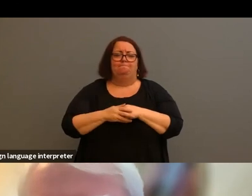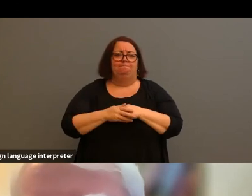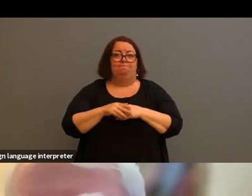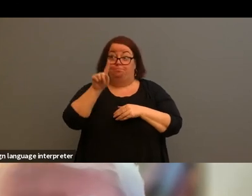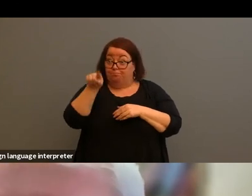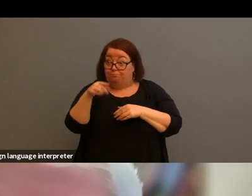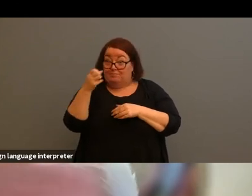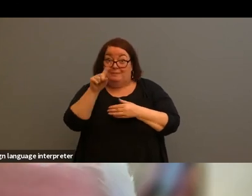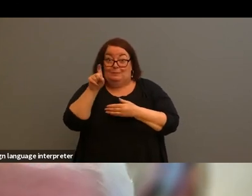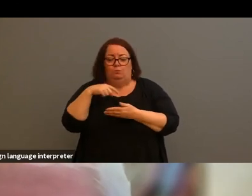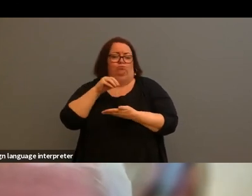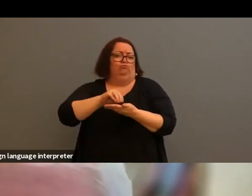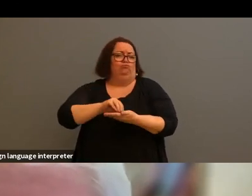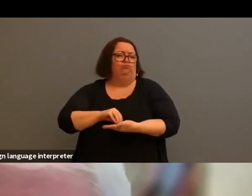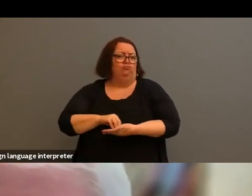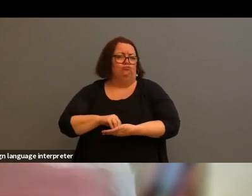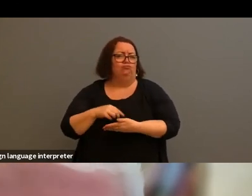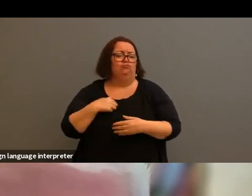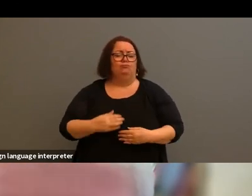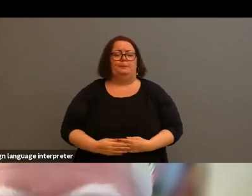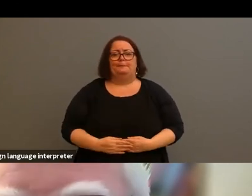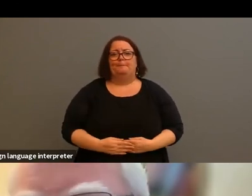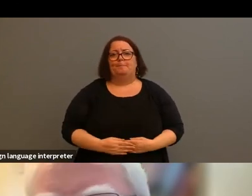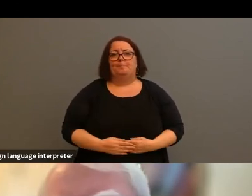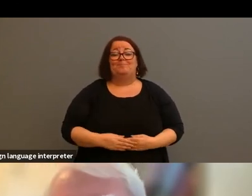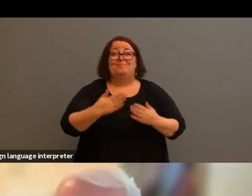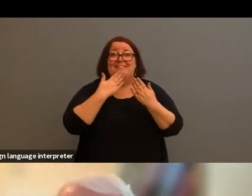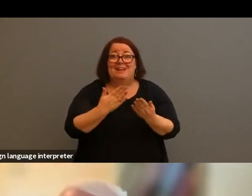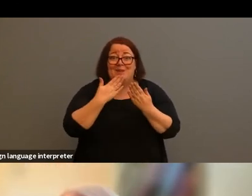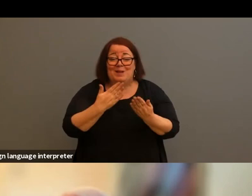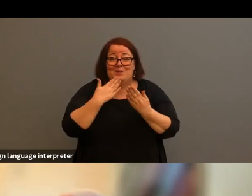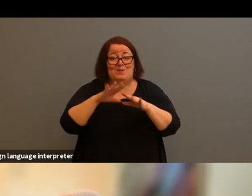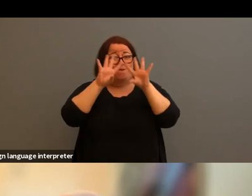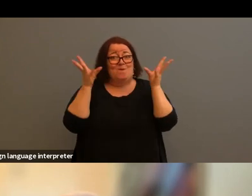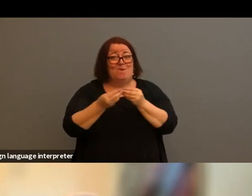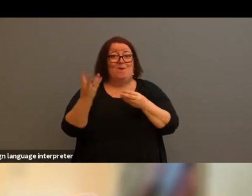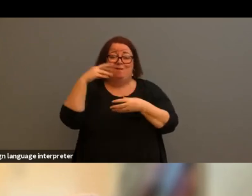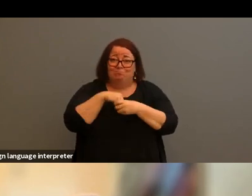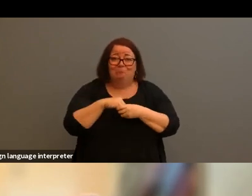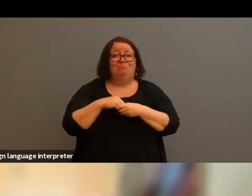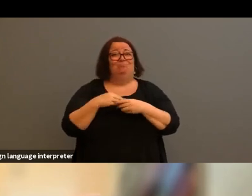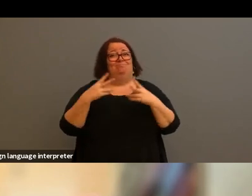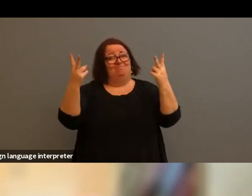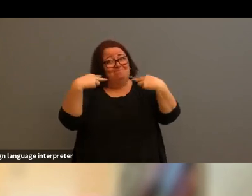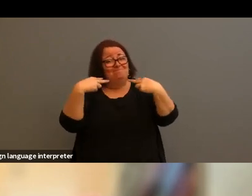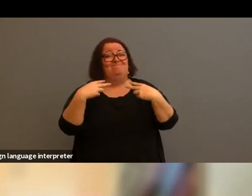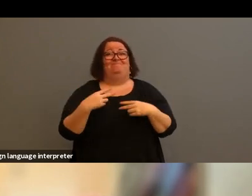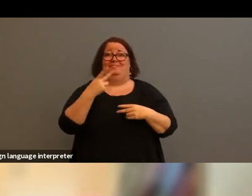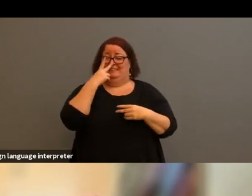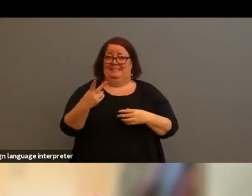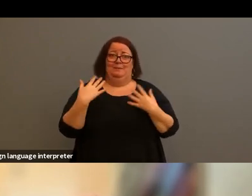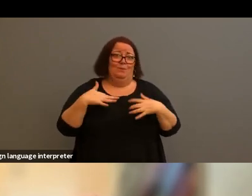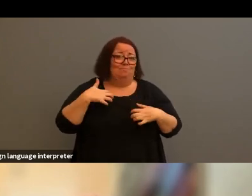Thank you so much, everybody participating in the panel today. It's been really interesting, and it has really showed